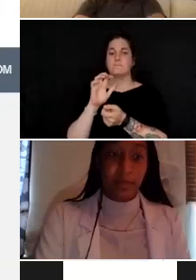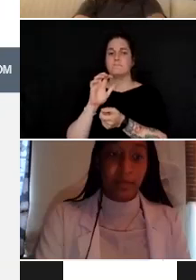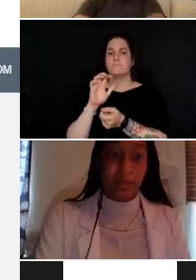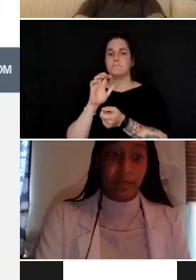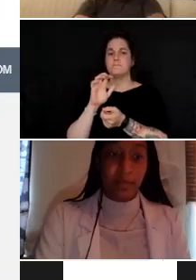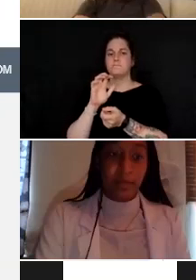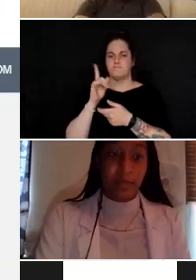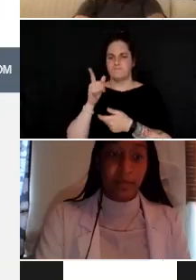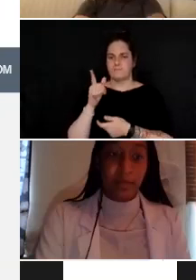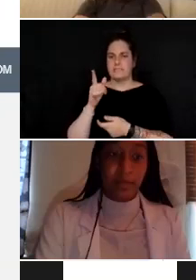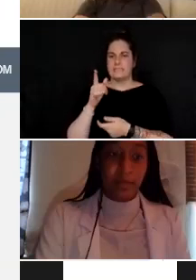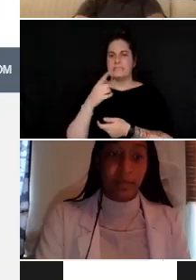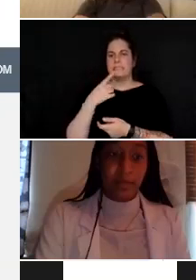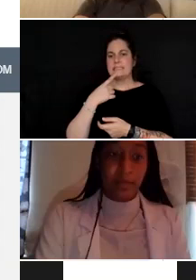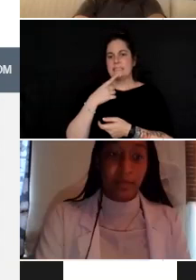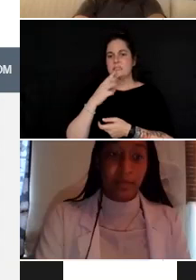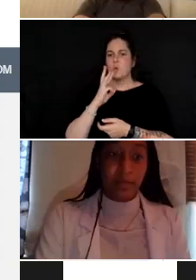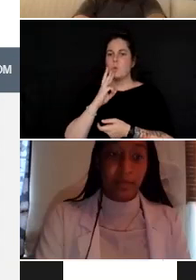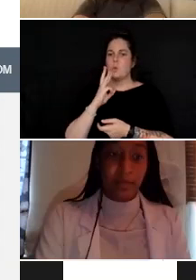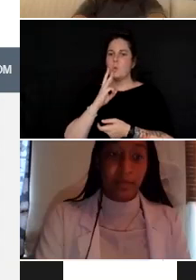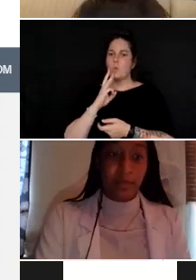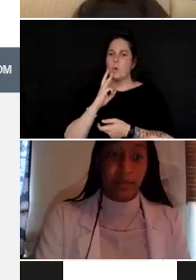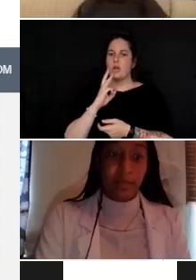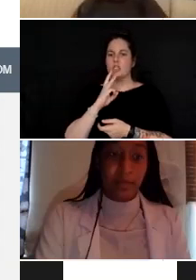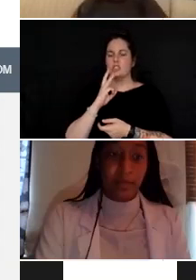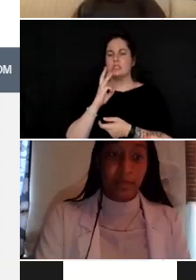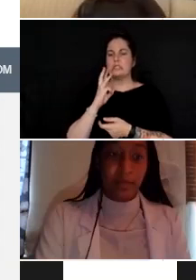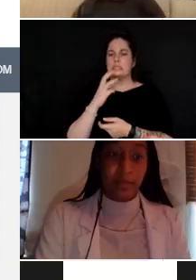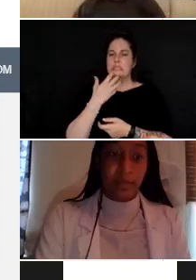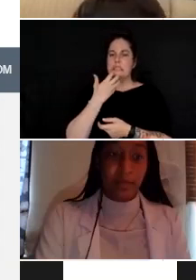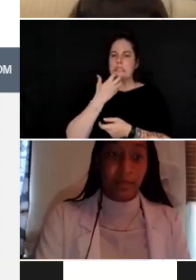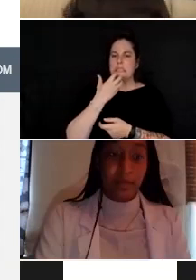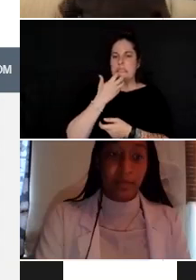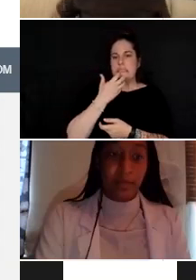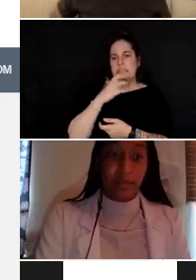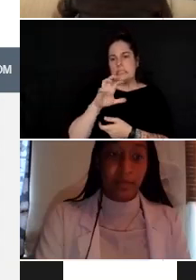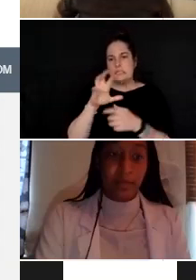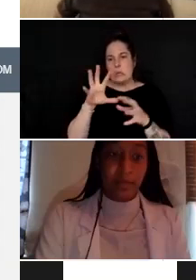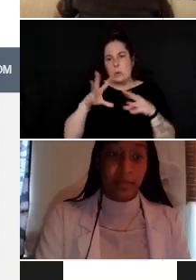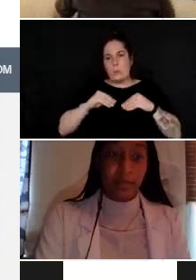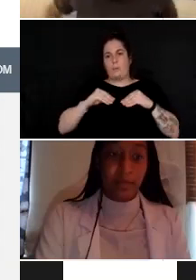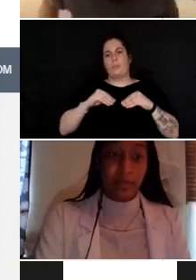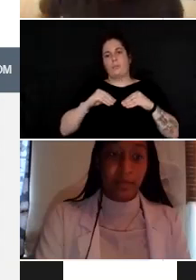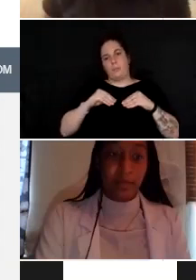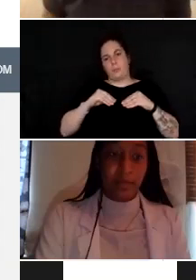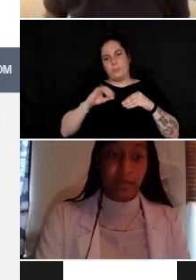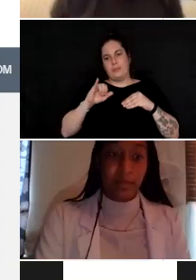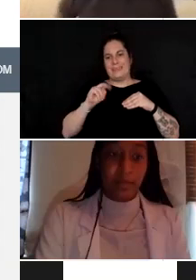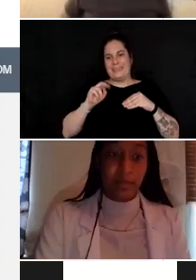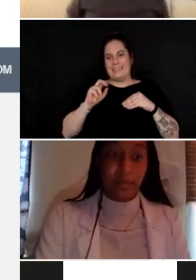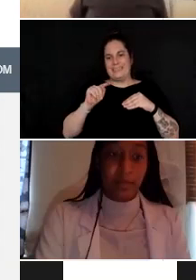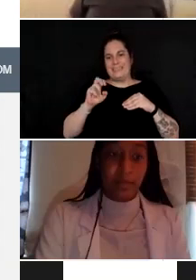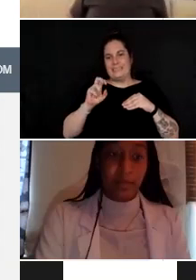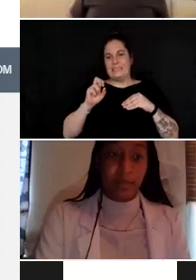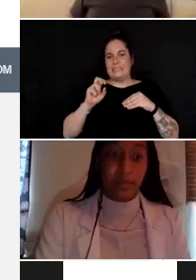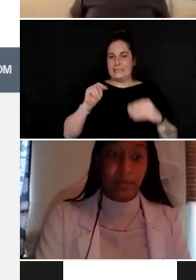we say that water is very heat intensive because it takes a lot of energy